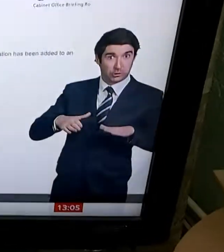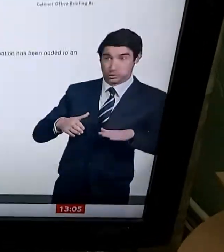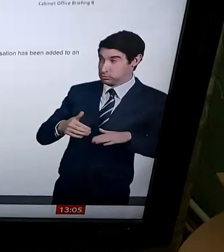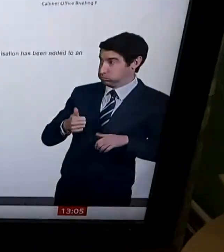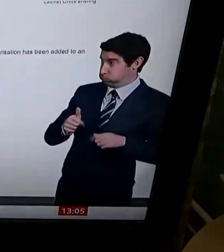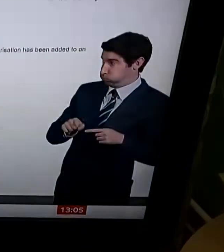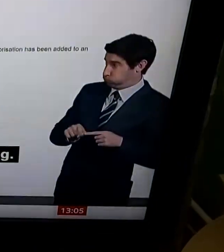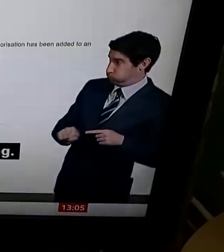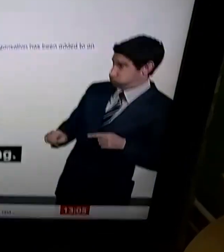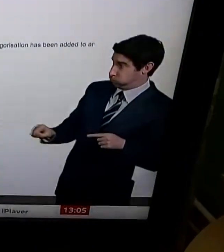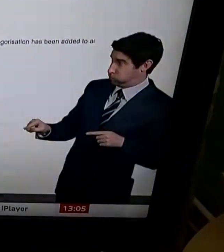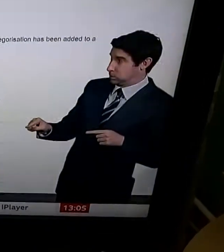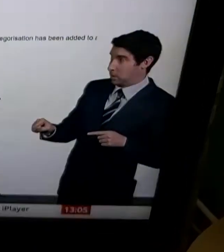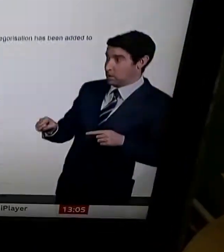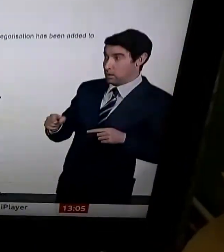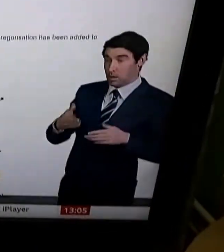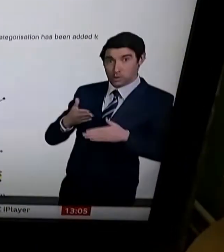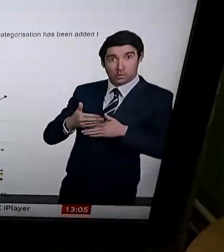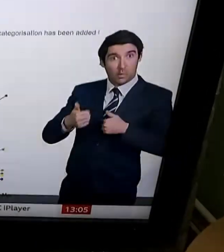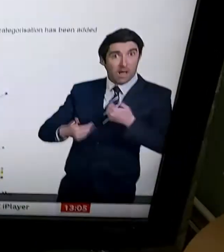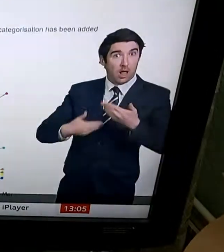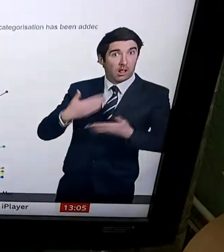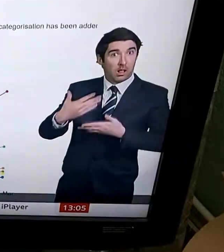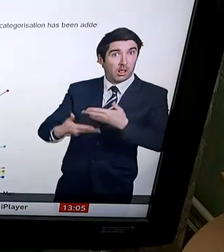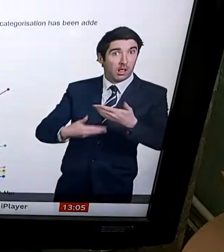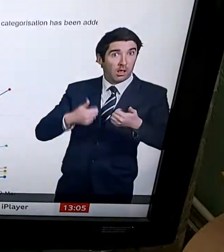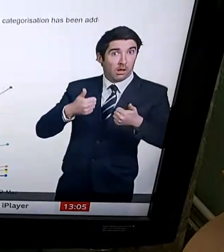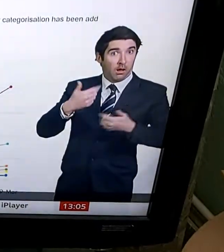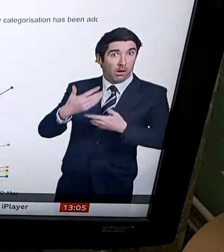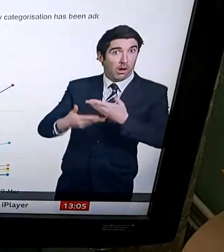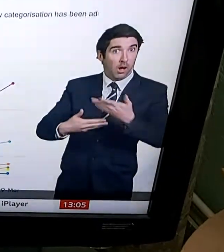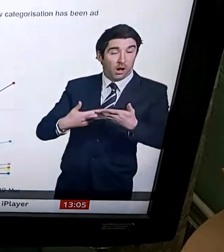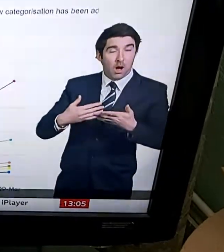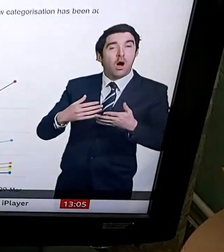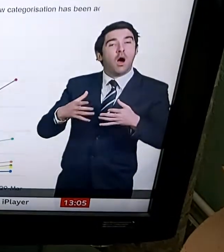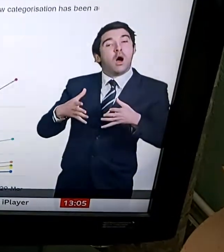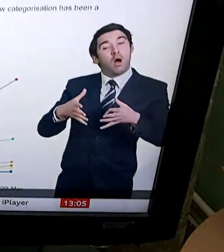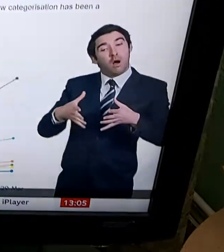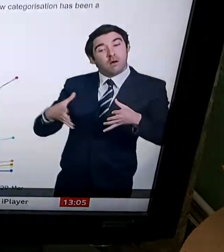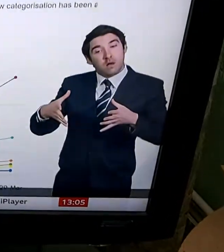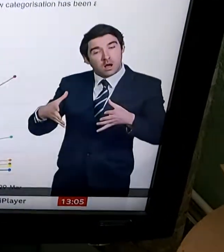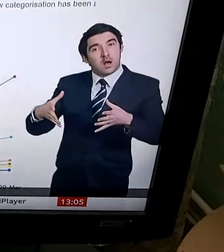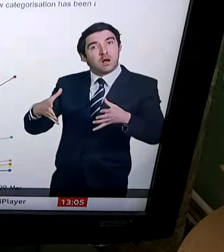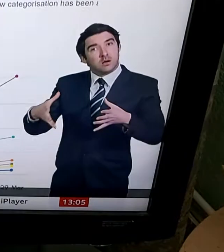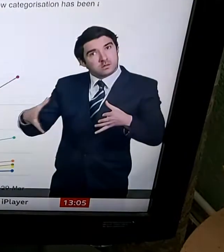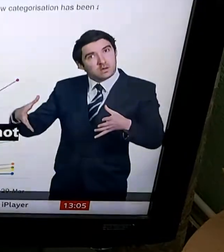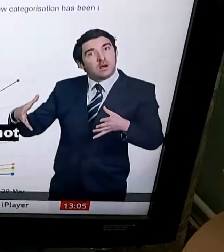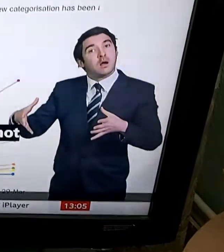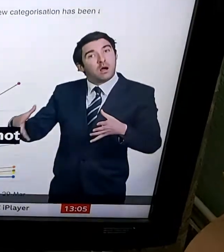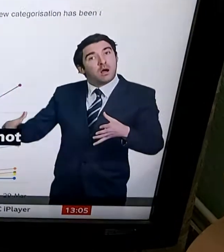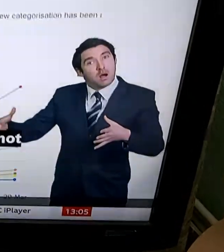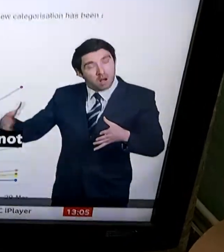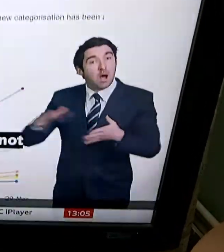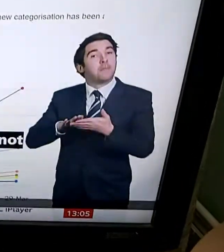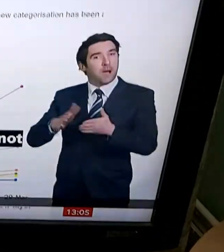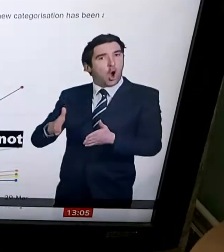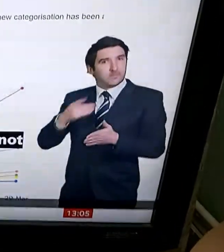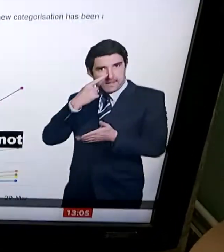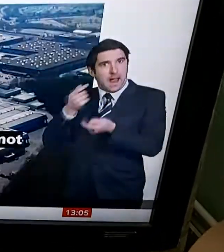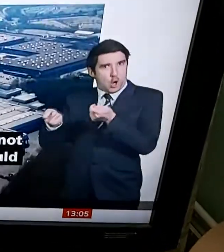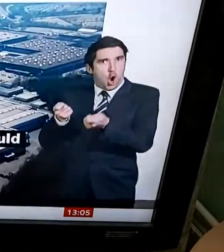Although there's a steady daily increase, it's thought that it's not accelerating at a rate that would completely overwhelm the